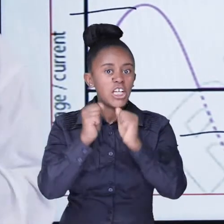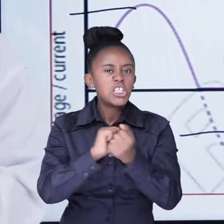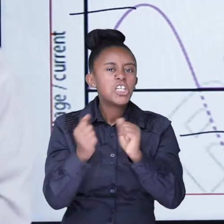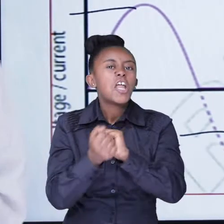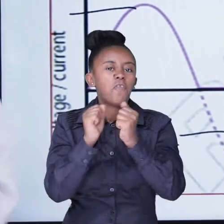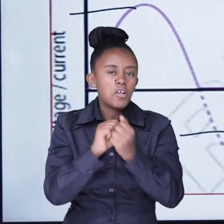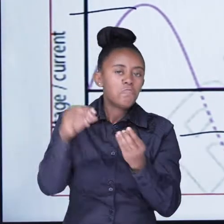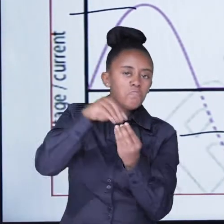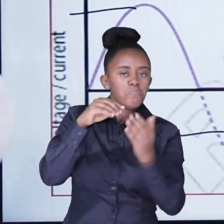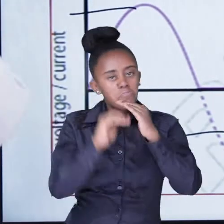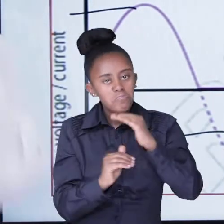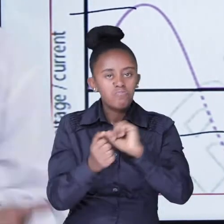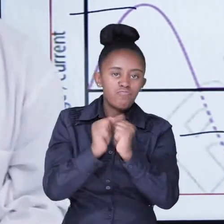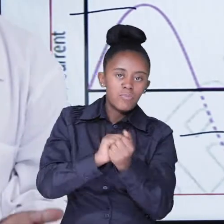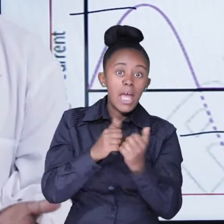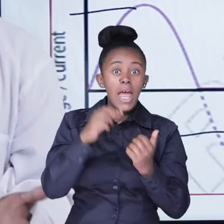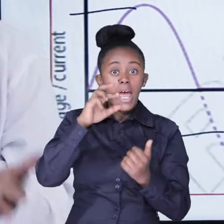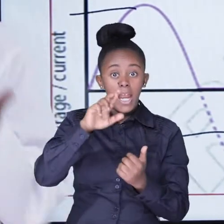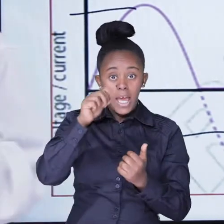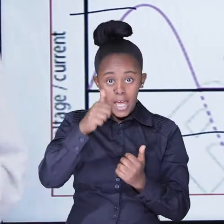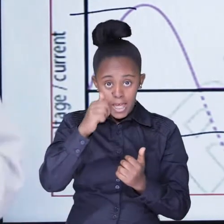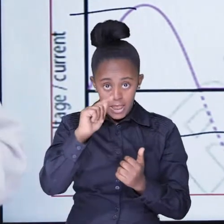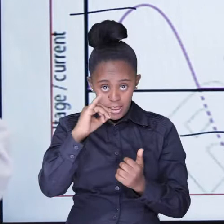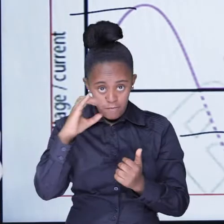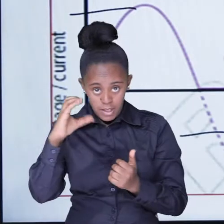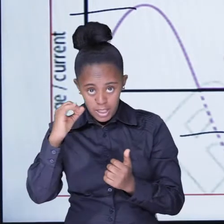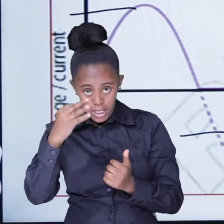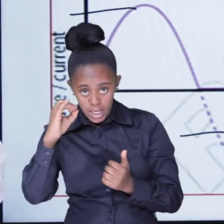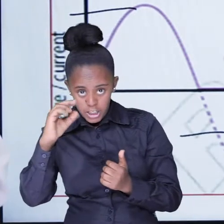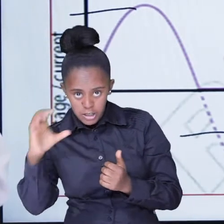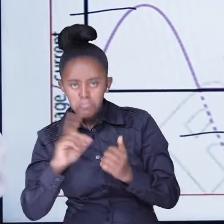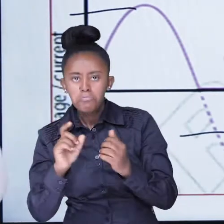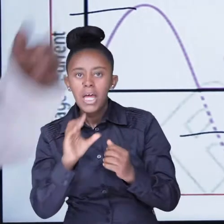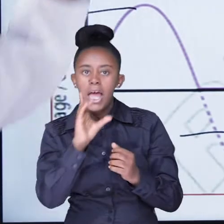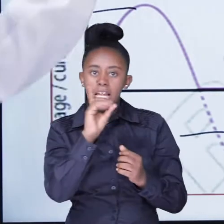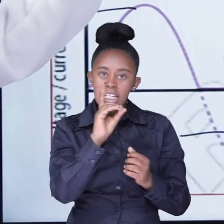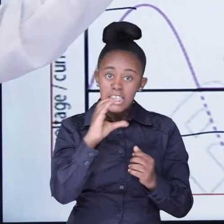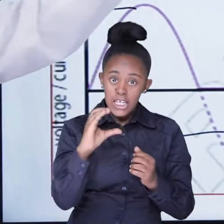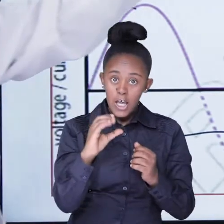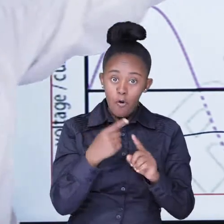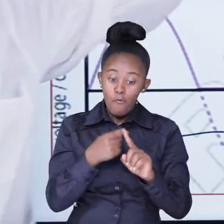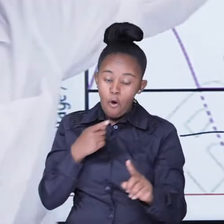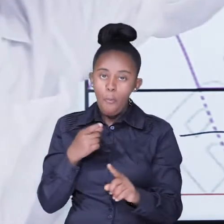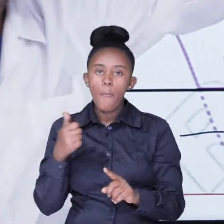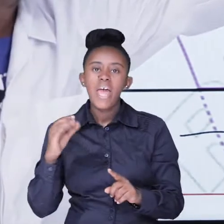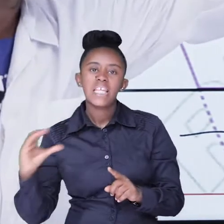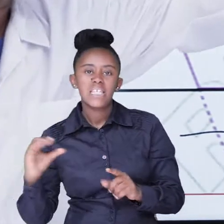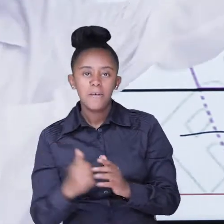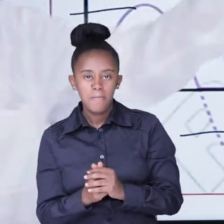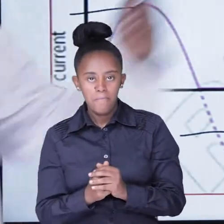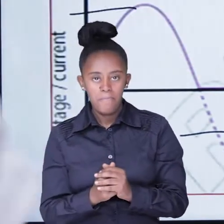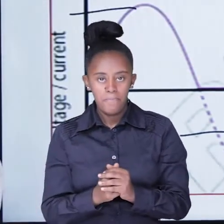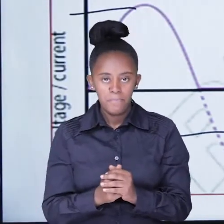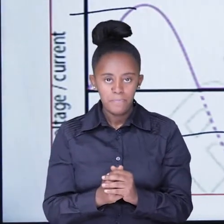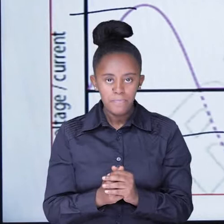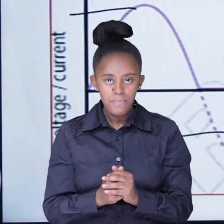that semiconductor is used for rectifying DC from AC. Now, using PN junction,